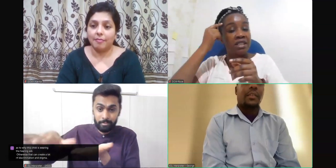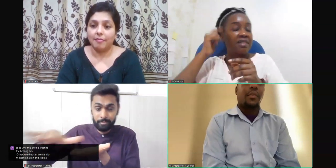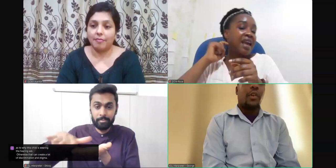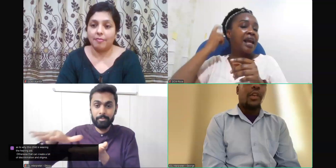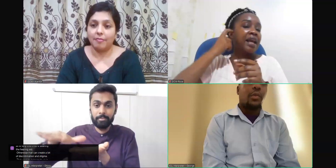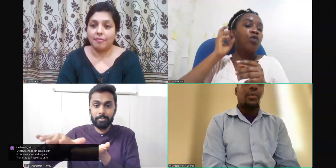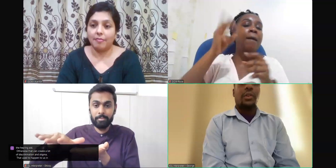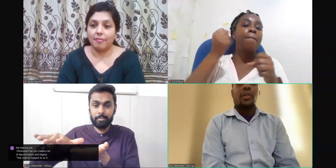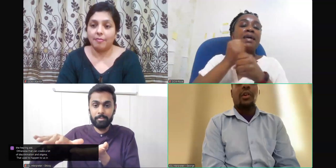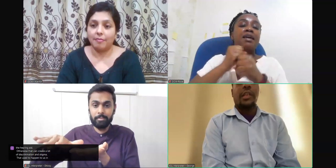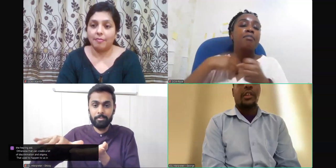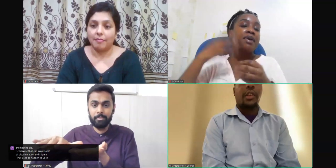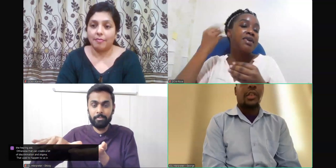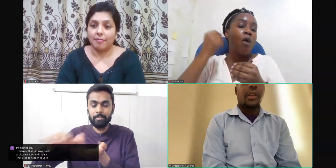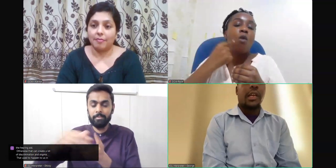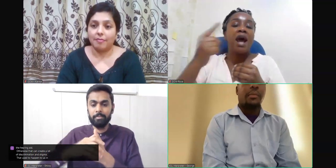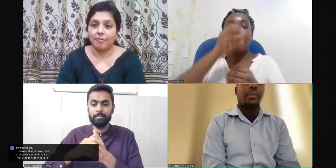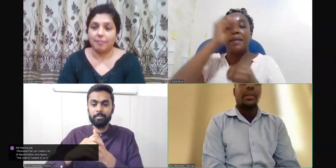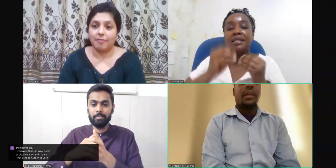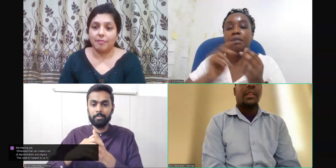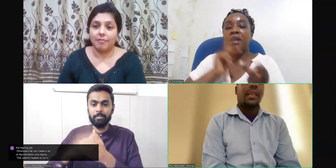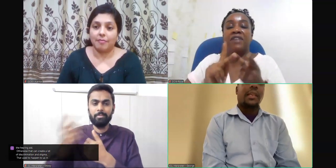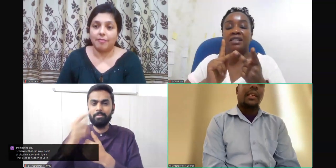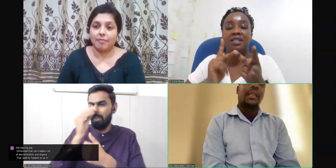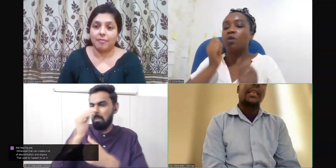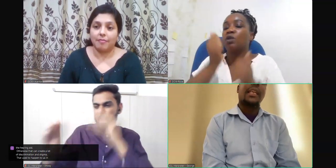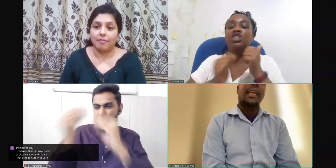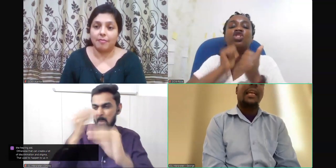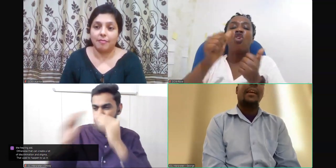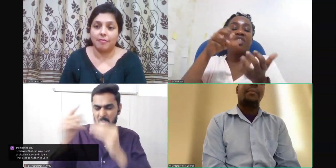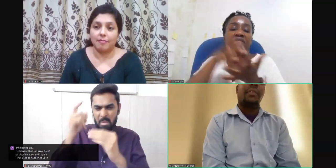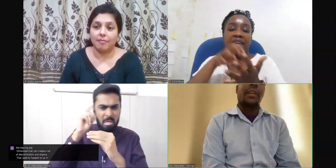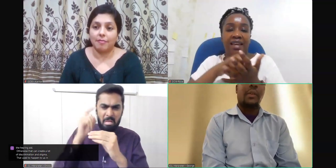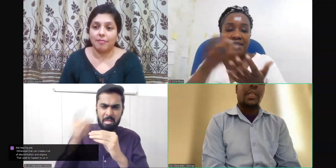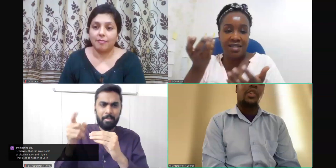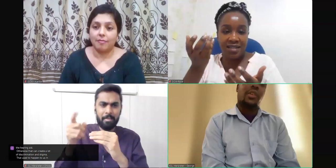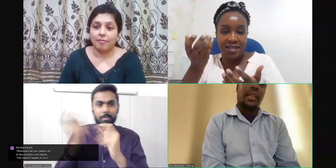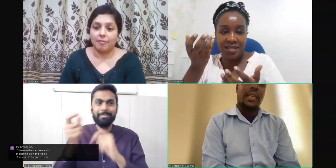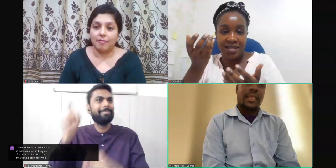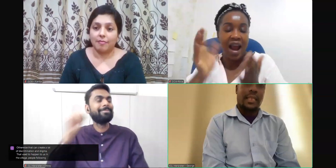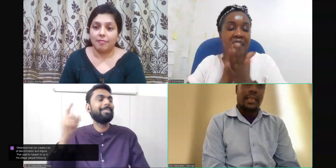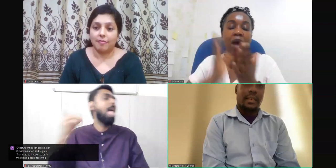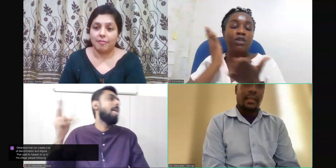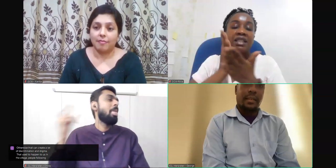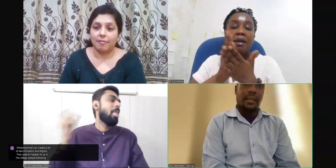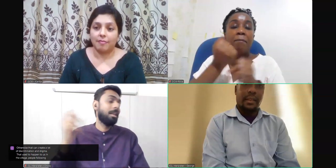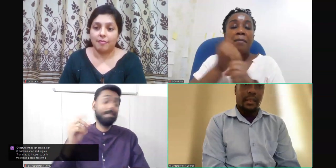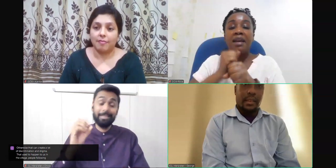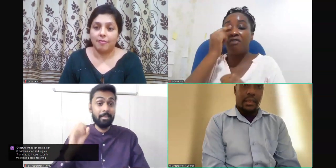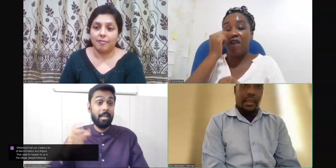People start following you, calling, shouting your name, thinking that I can hear perfectly, which is not the case.